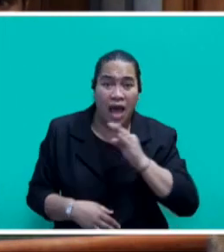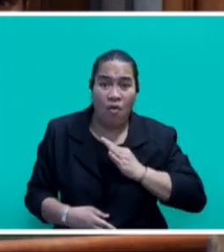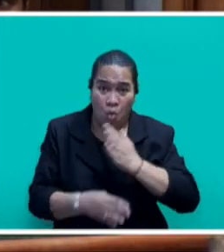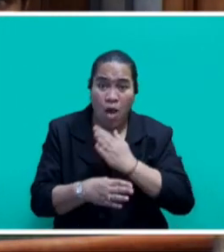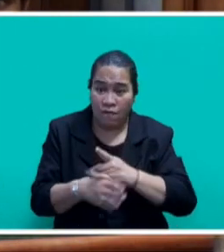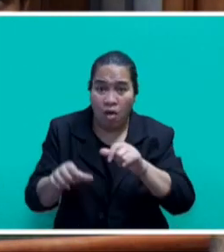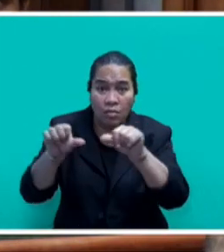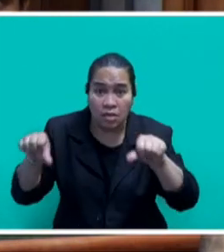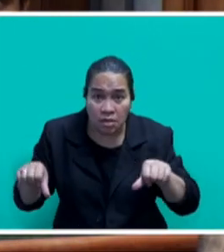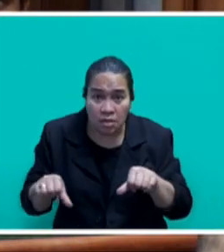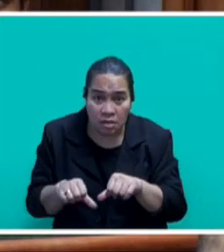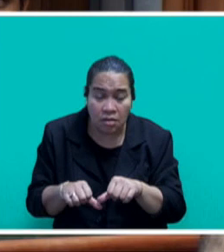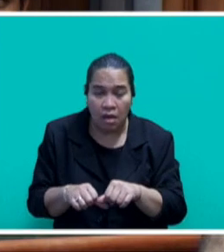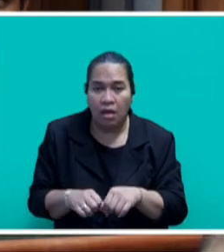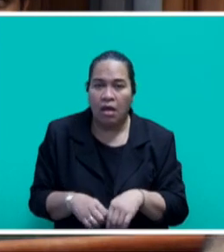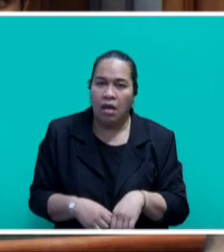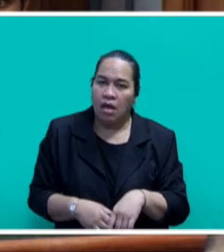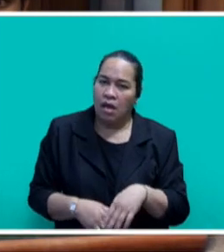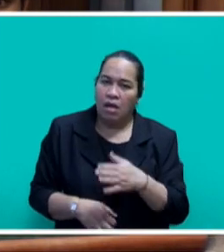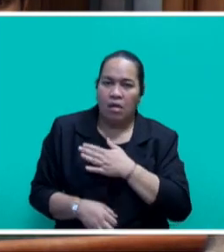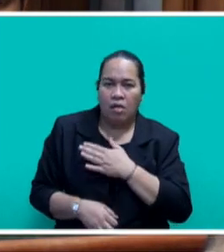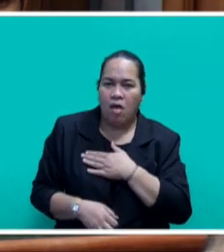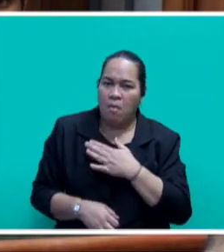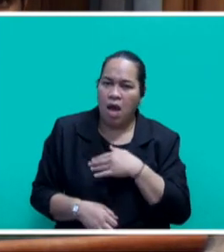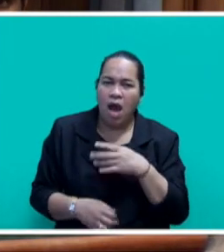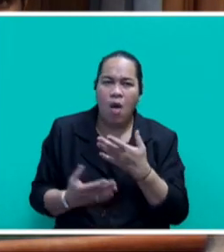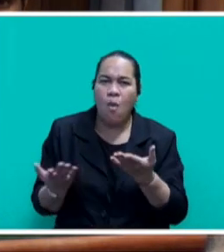I am happy to say that the